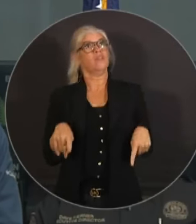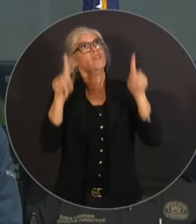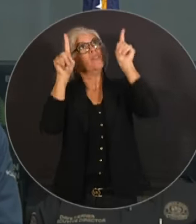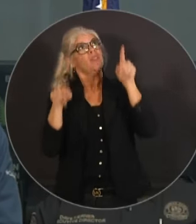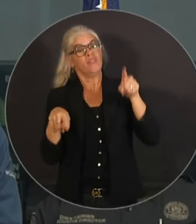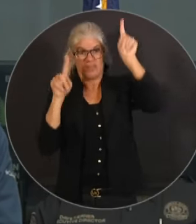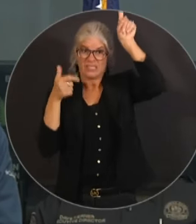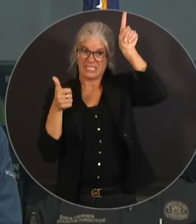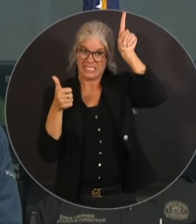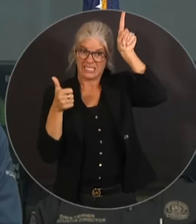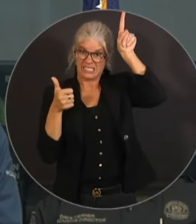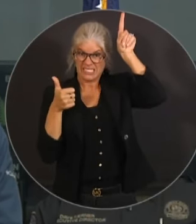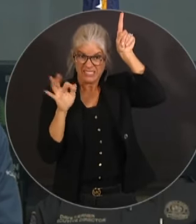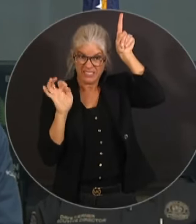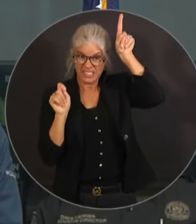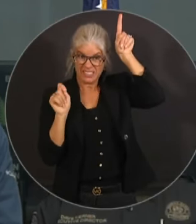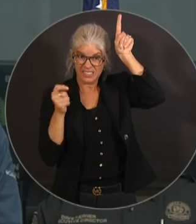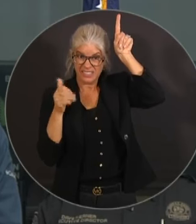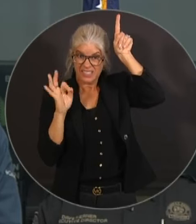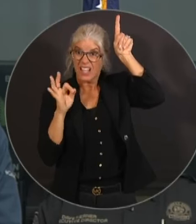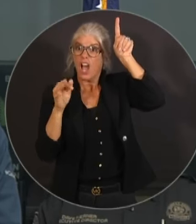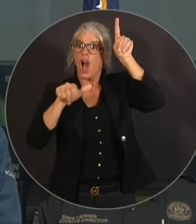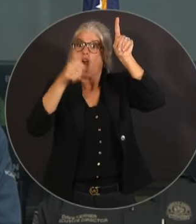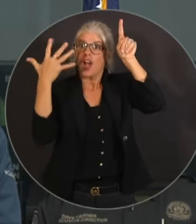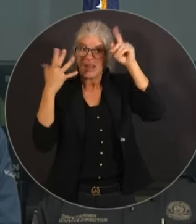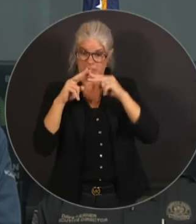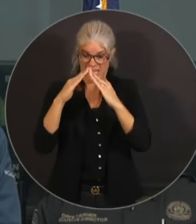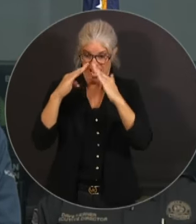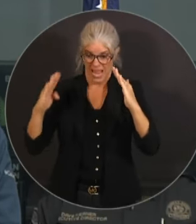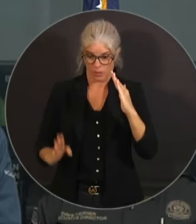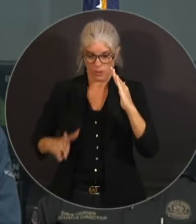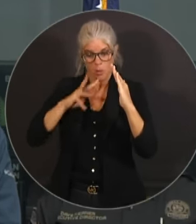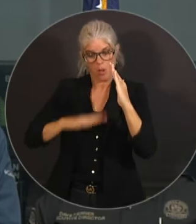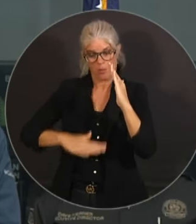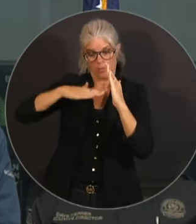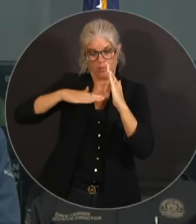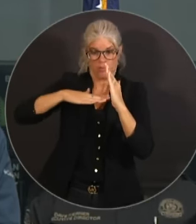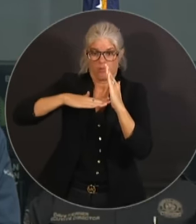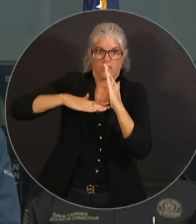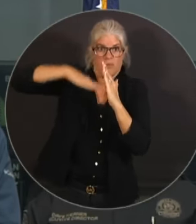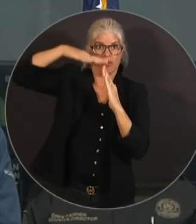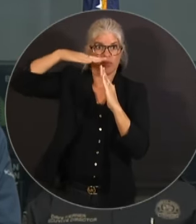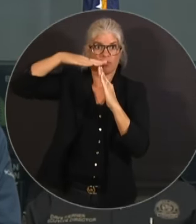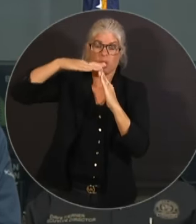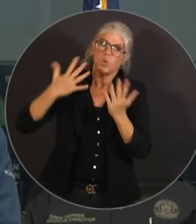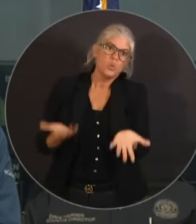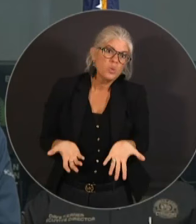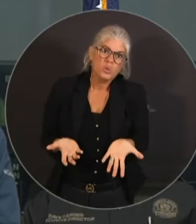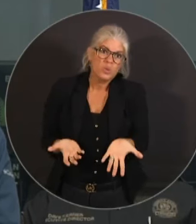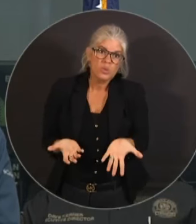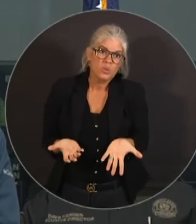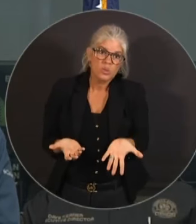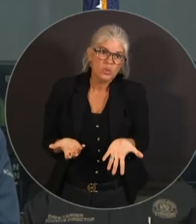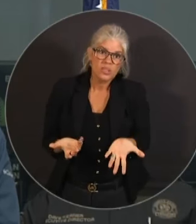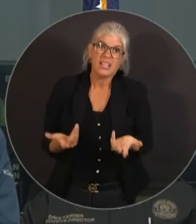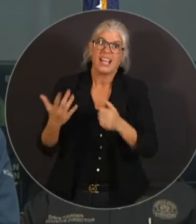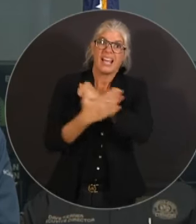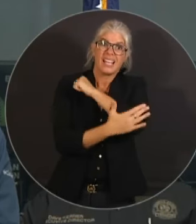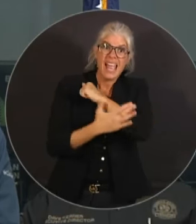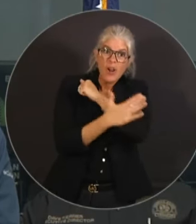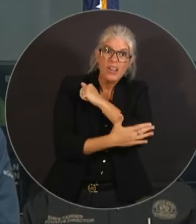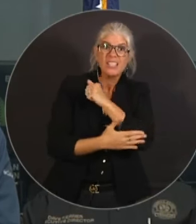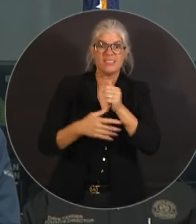So another 5 feet above that. That is certainly not survivable. Counties have ordered mandatory evacuations all